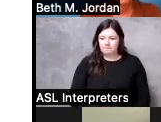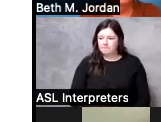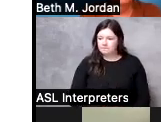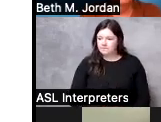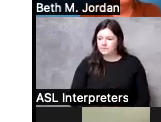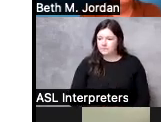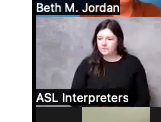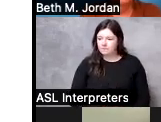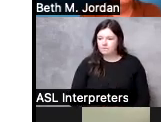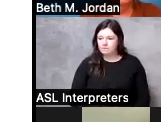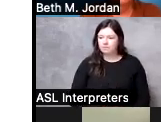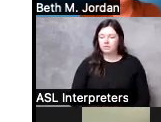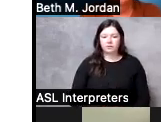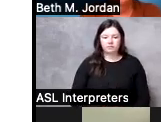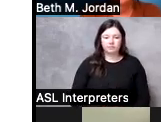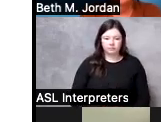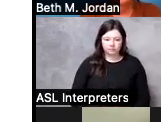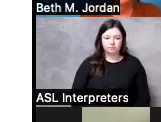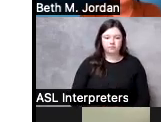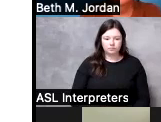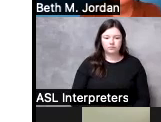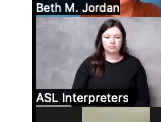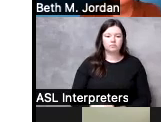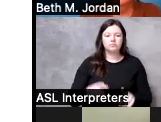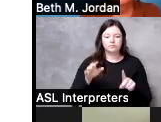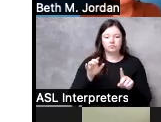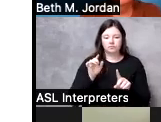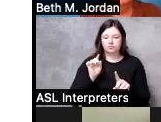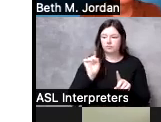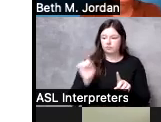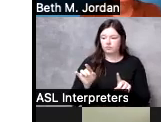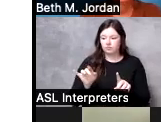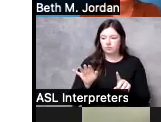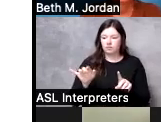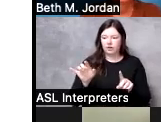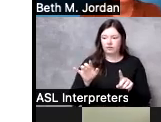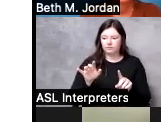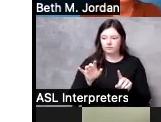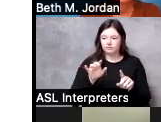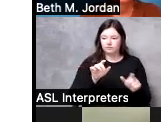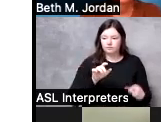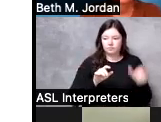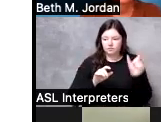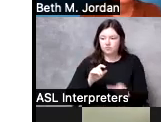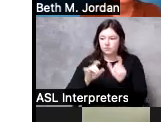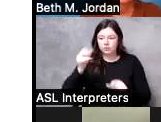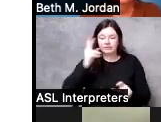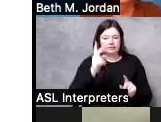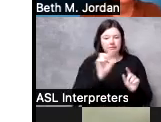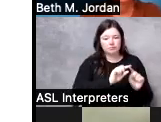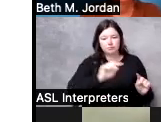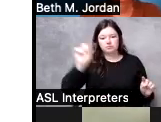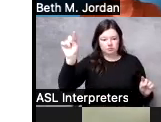So we do track this, and this is a trend line of non-traditional placements. Starting in